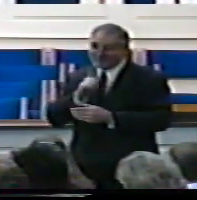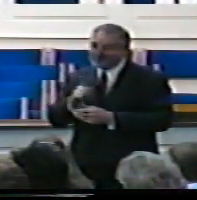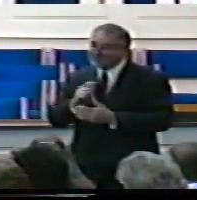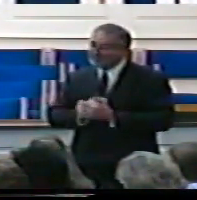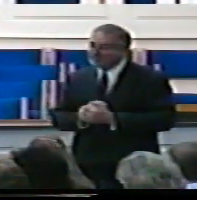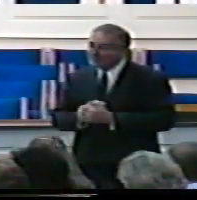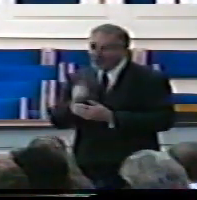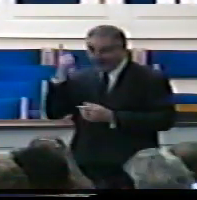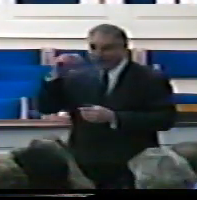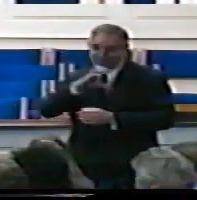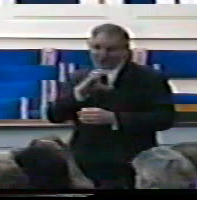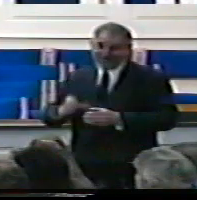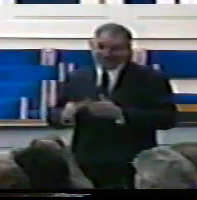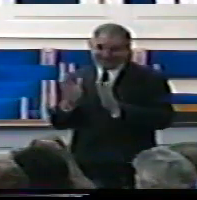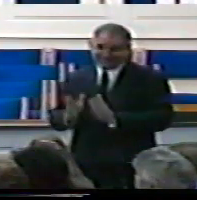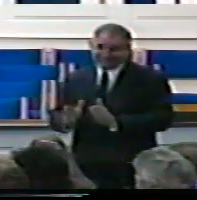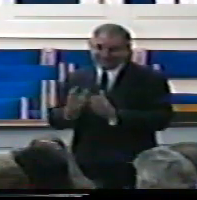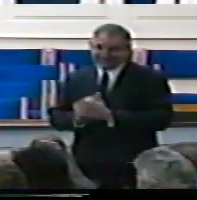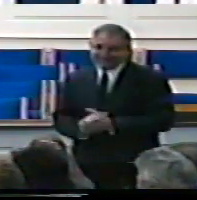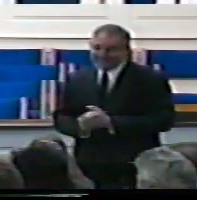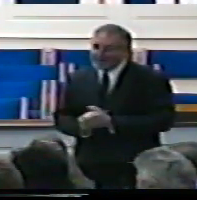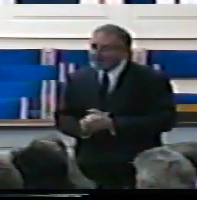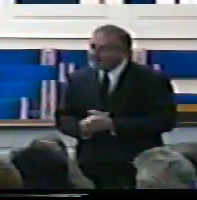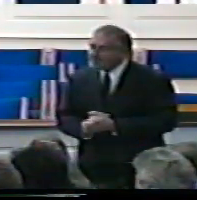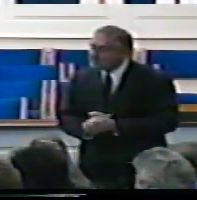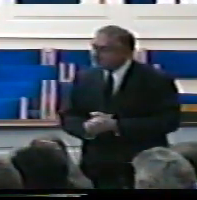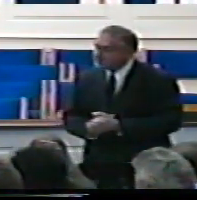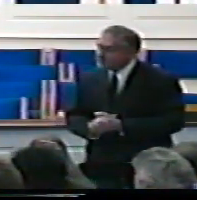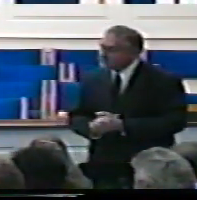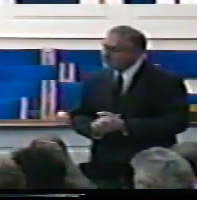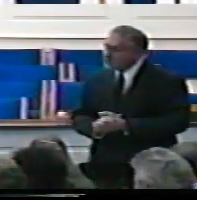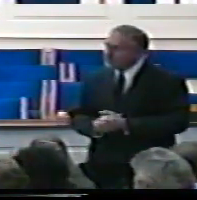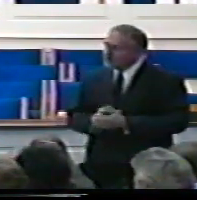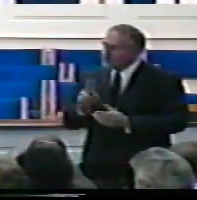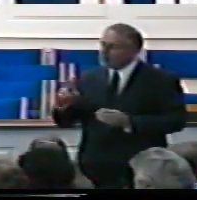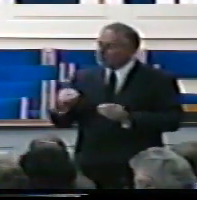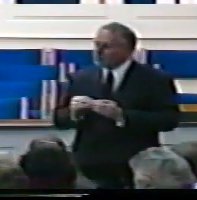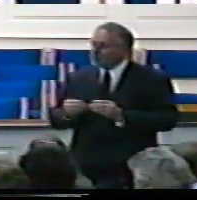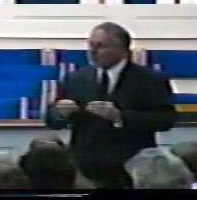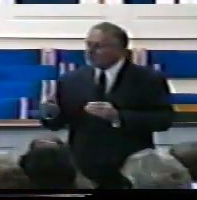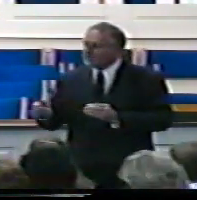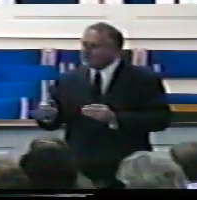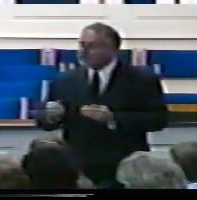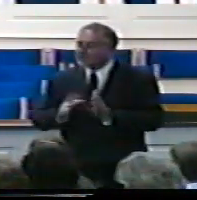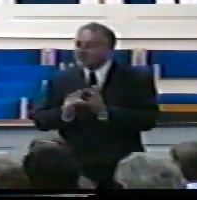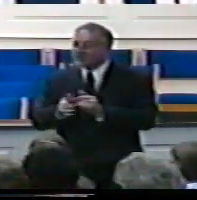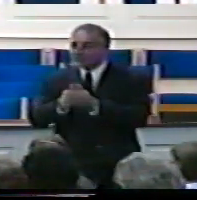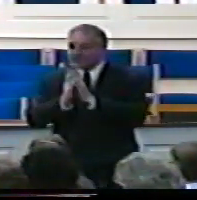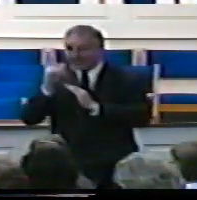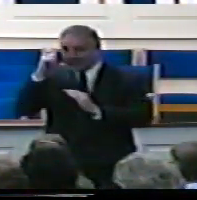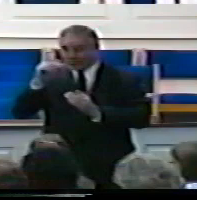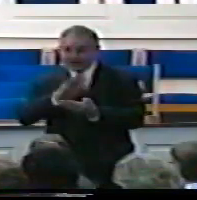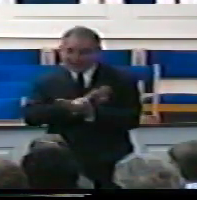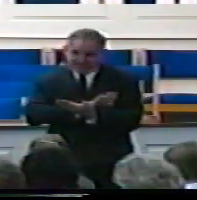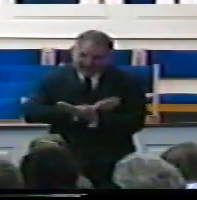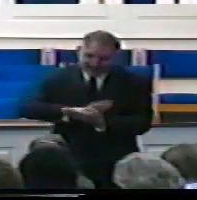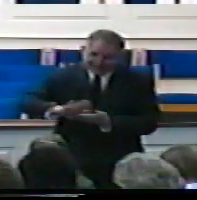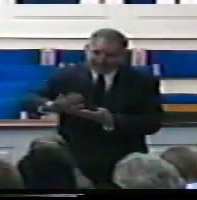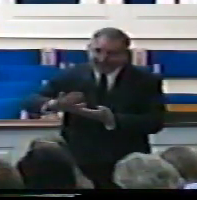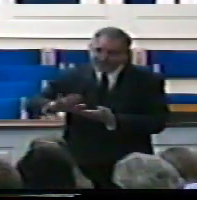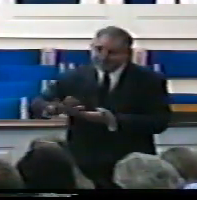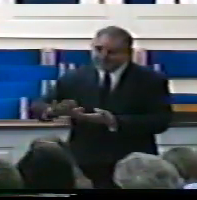not? Okay. Let me mention two more things. I'm through. He prays for their sanctification. Look at verse number